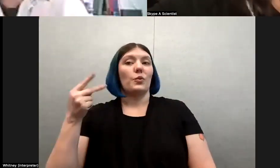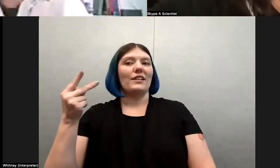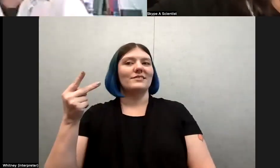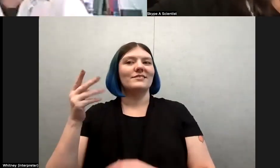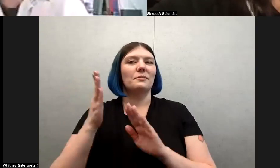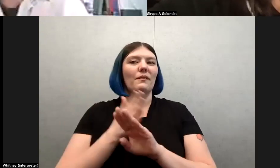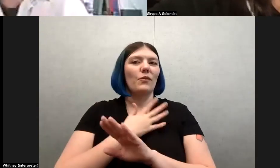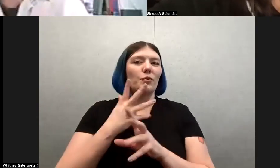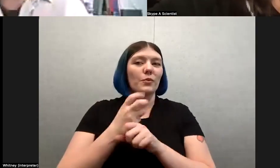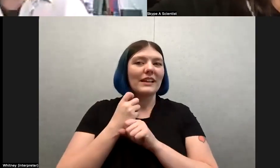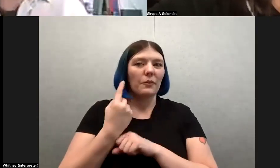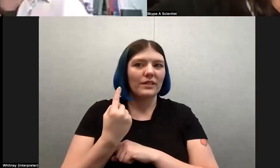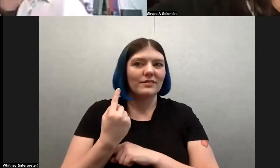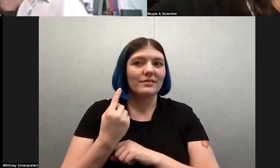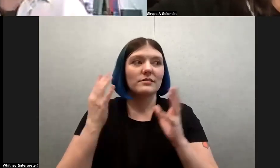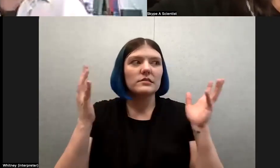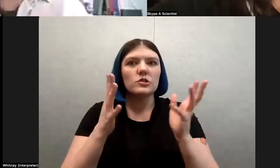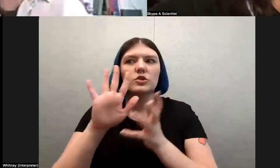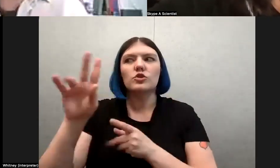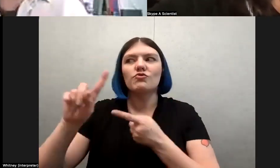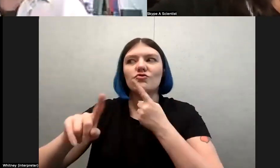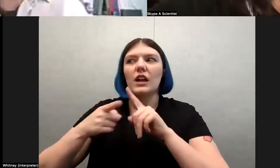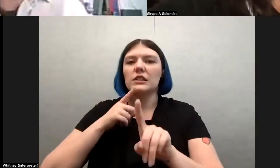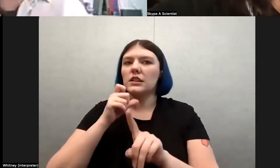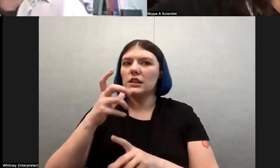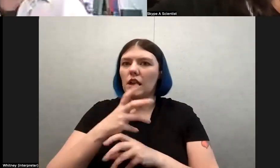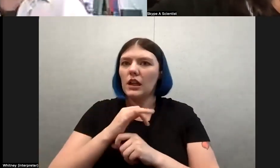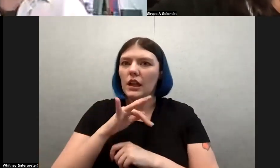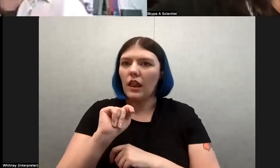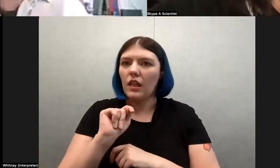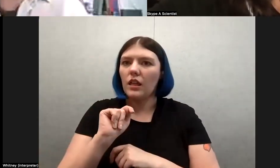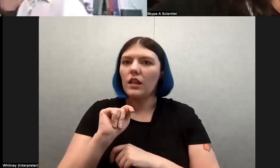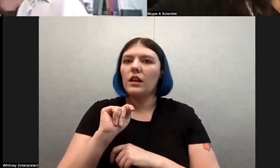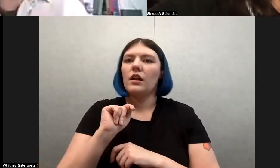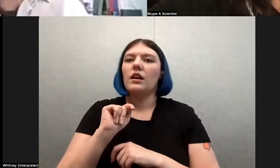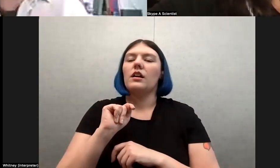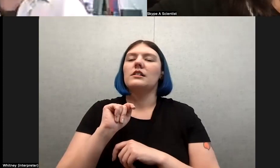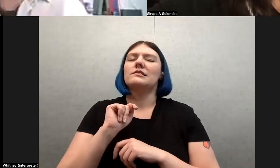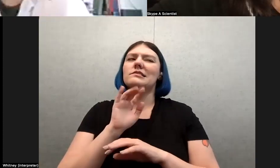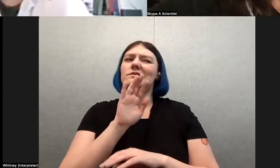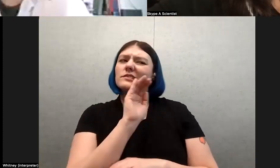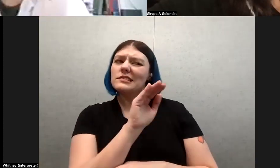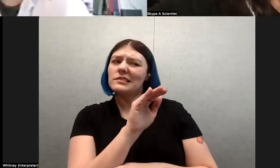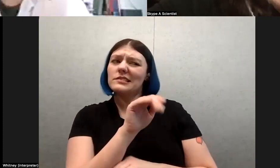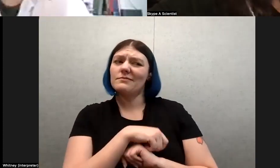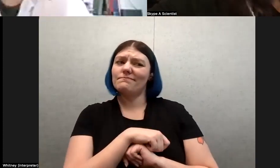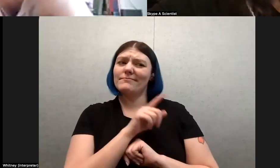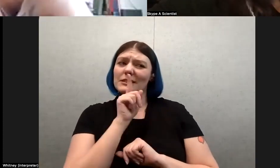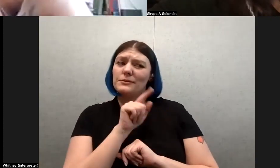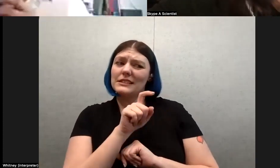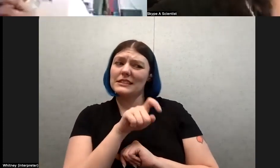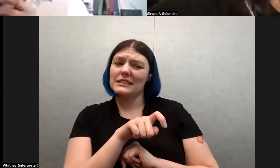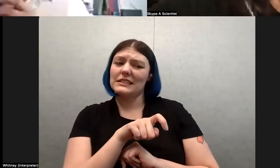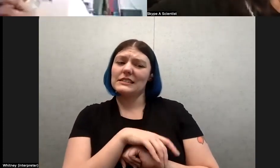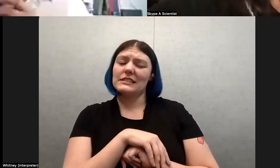these pets. Encourage your friends to think twice before you get one of these. Do we really need, I think that